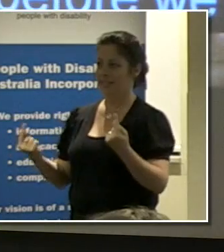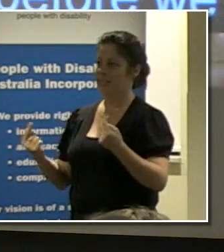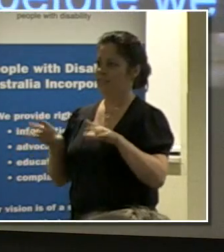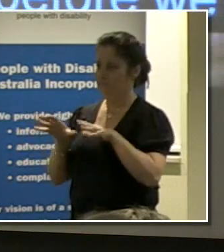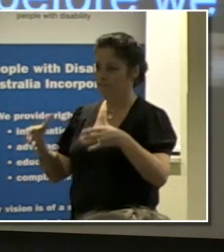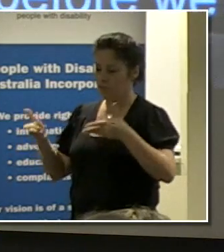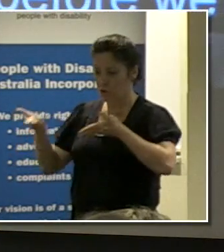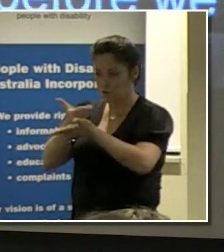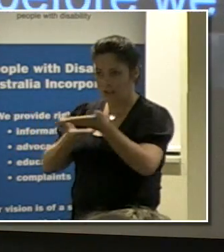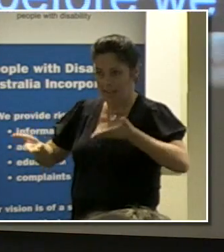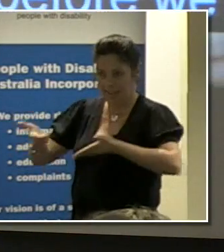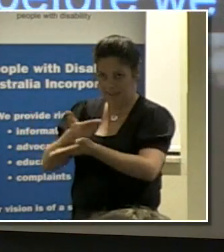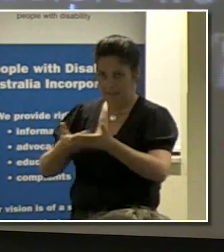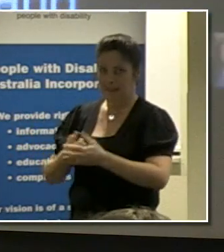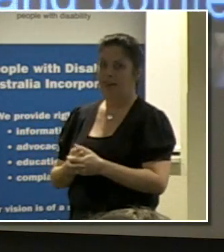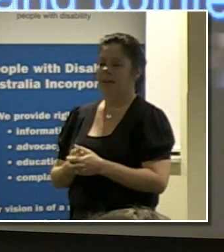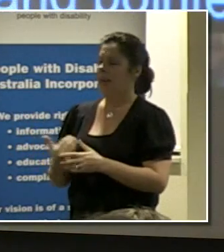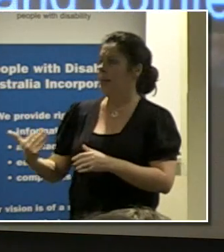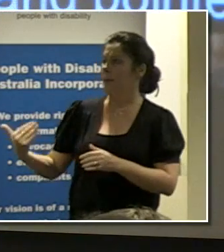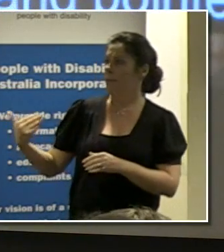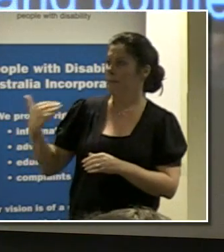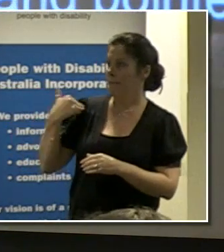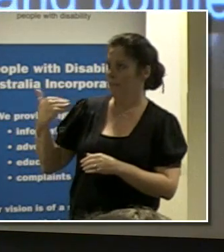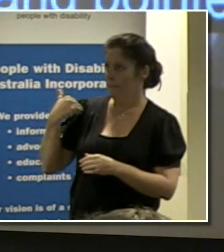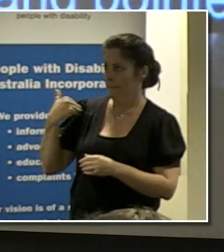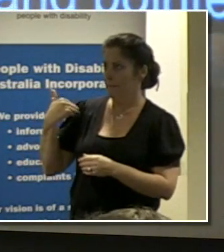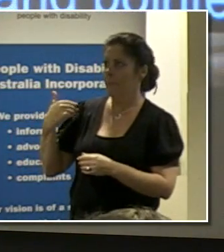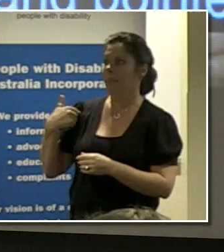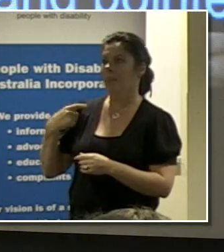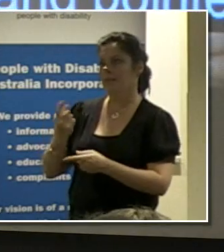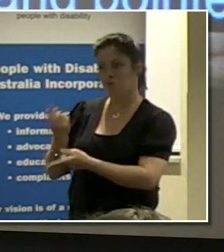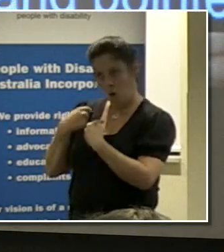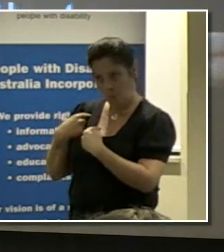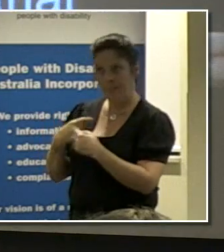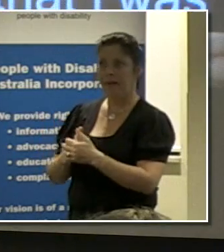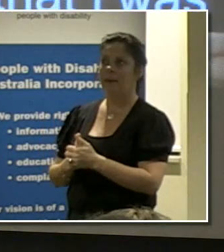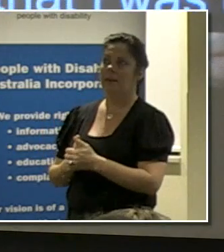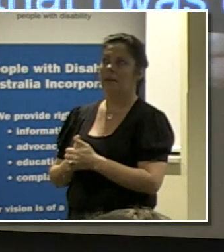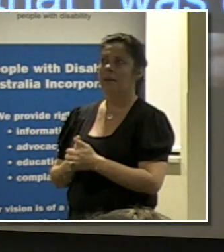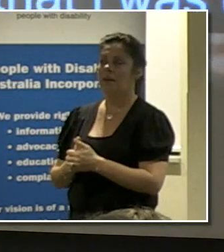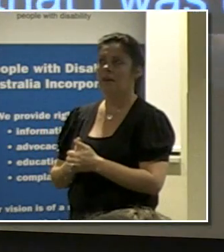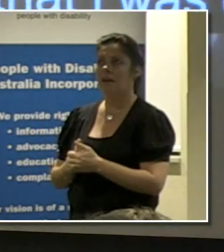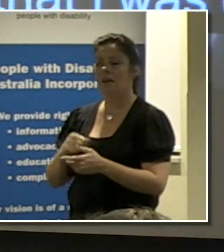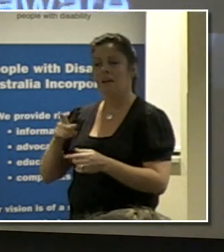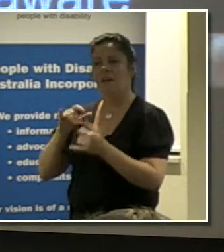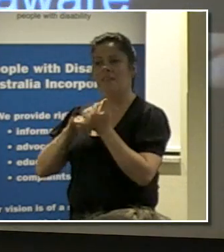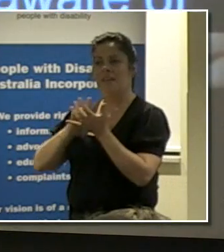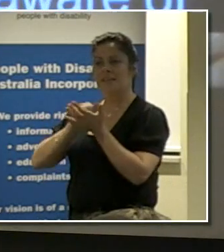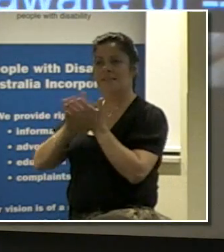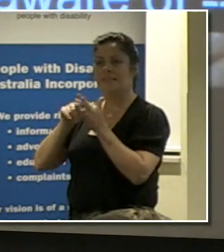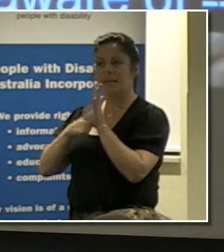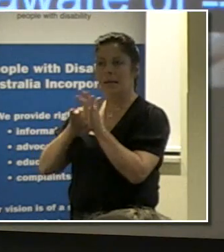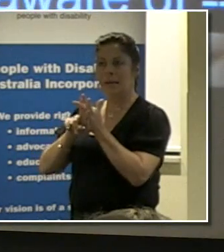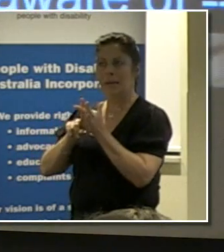me something that I was only too acutely aware of, that the scheme at that early point in time